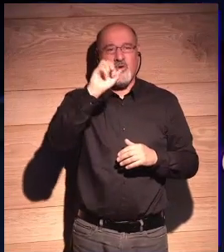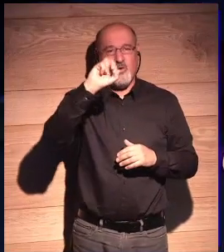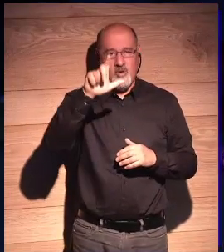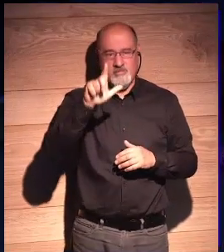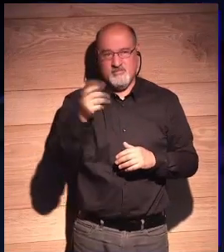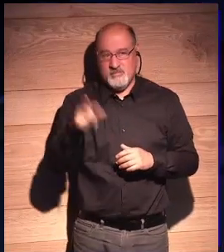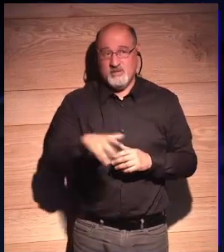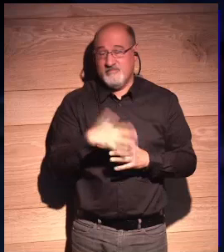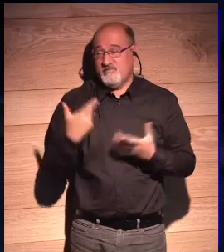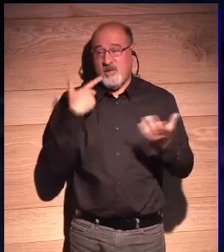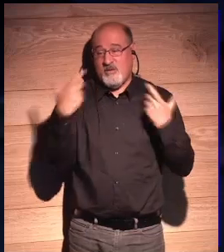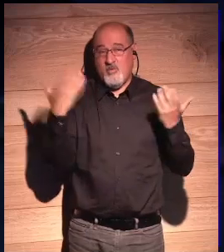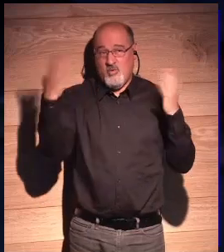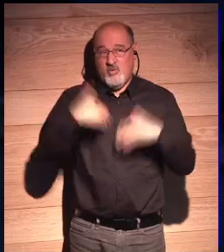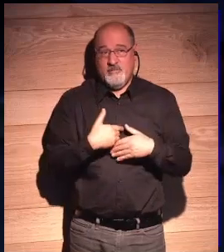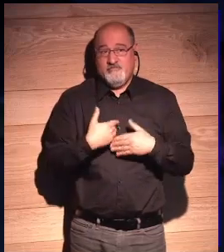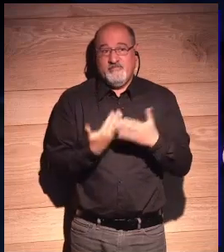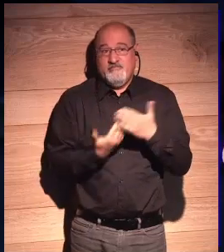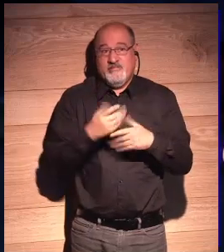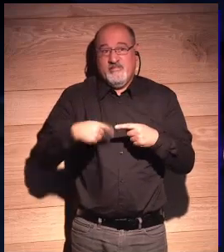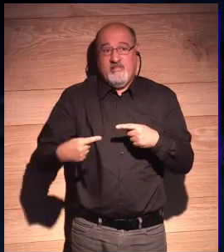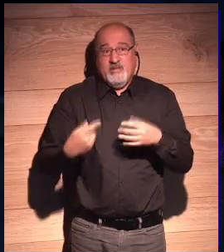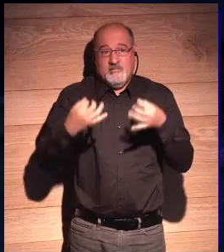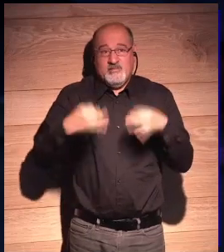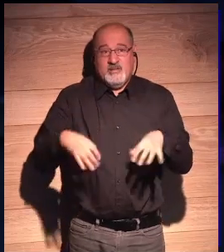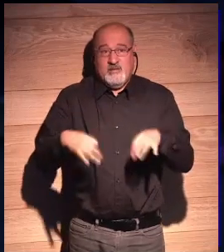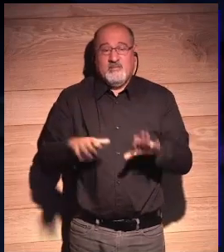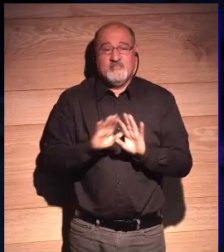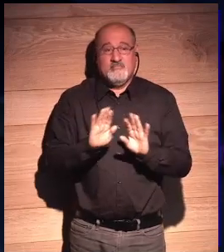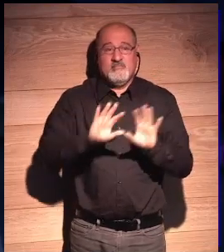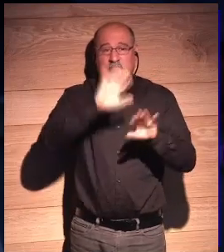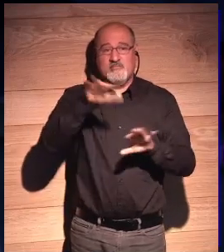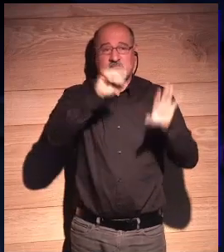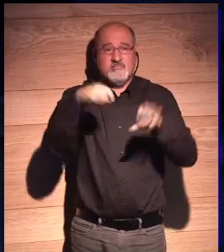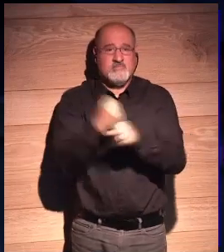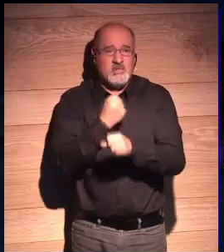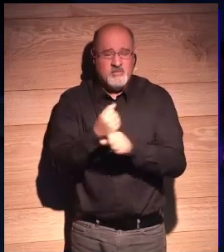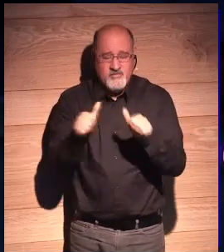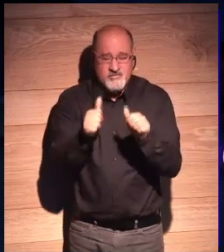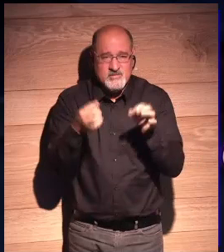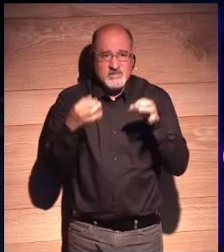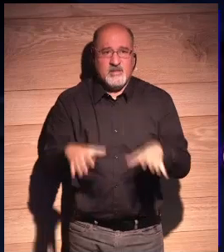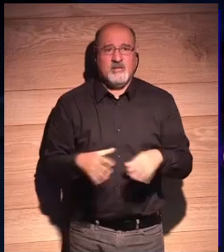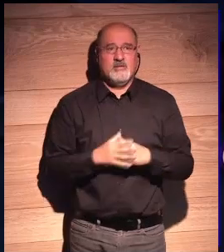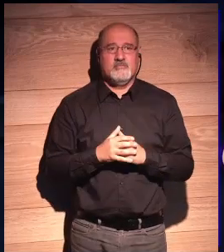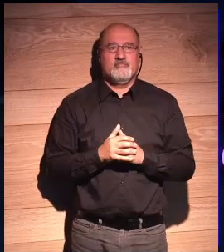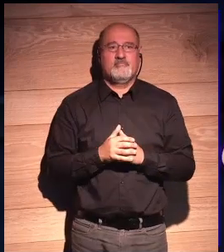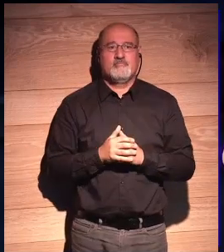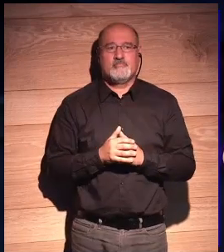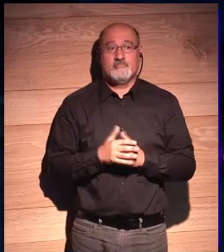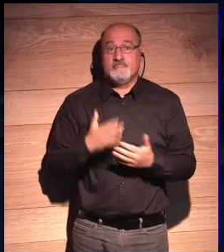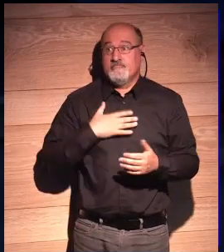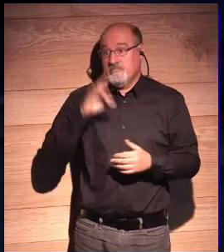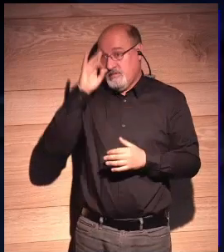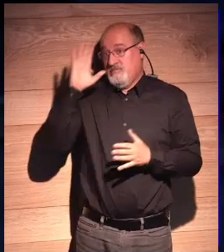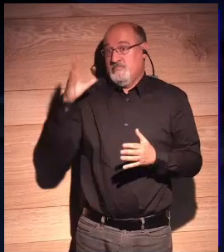little every day, a little bit gets done. And it feels exciting to me to be, as I'm doing it, but I wouldn't